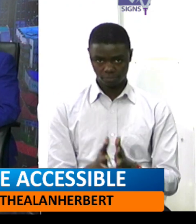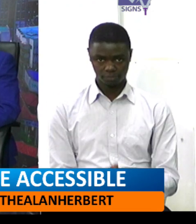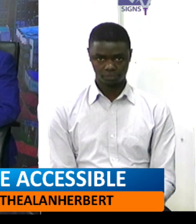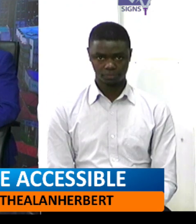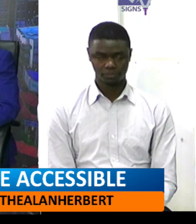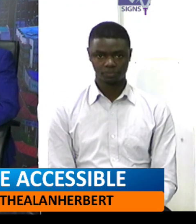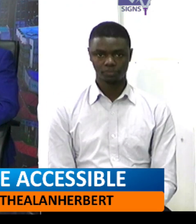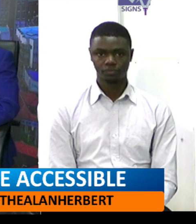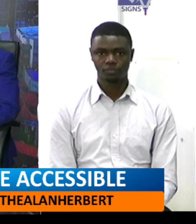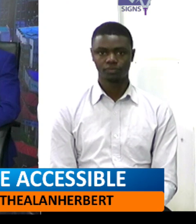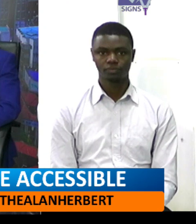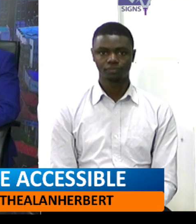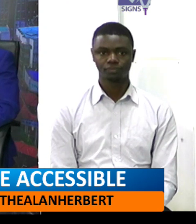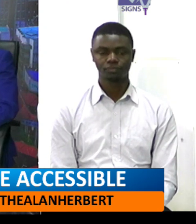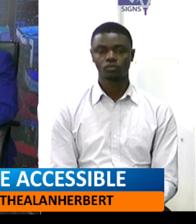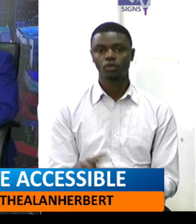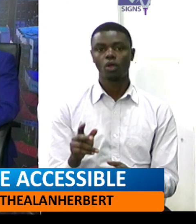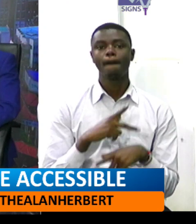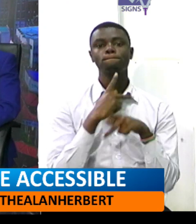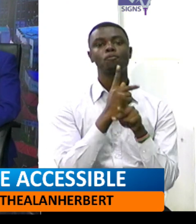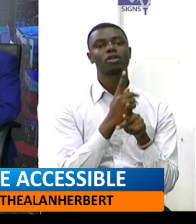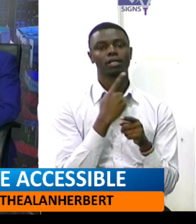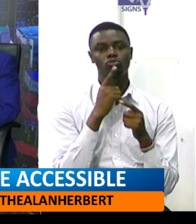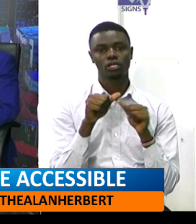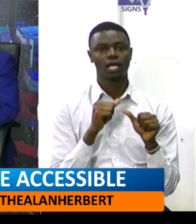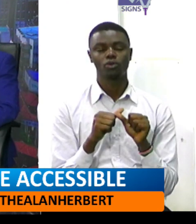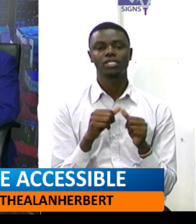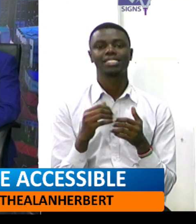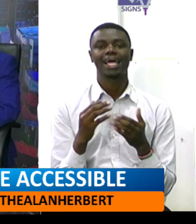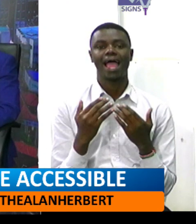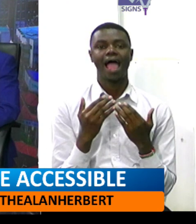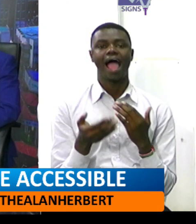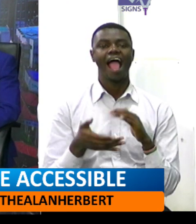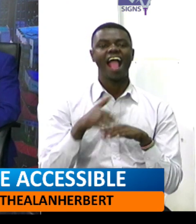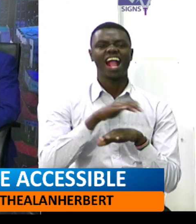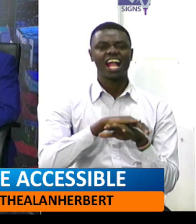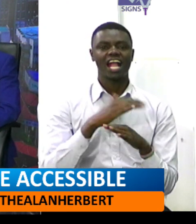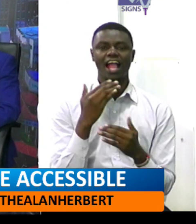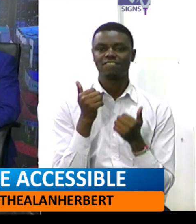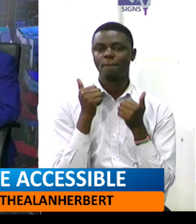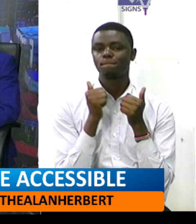So typically, that is the product I'm talking about is called Cover Bora. Yeah.